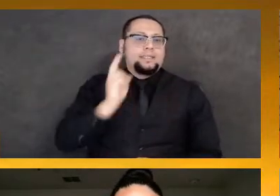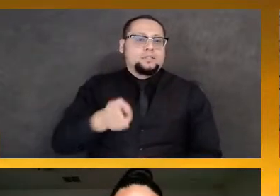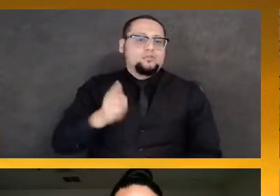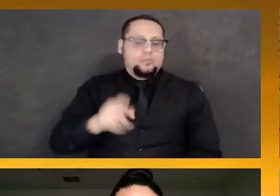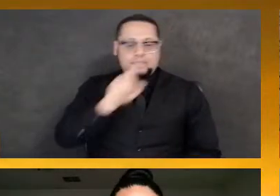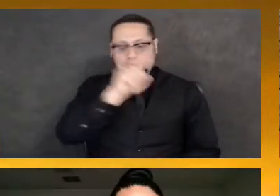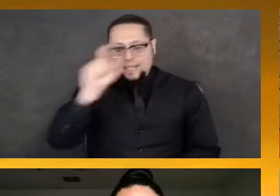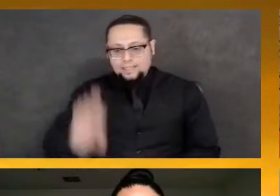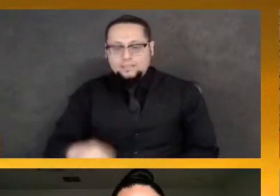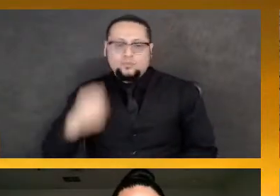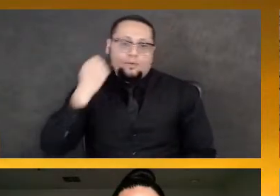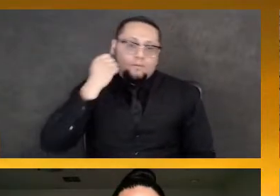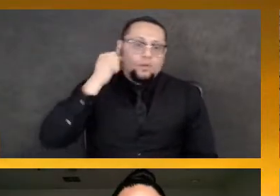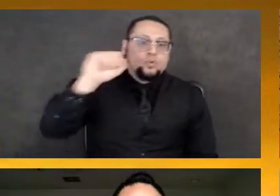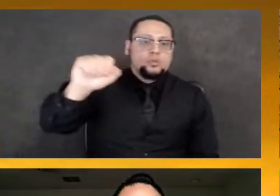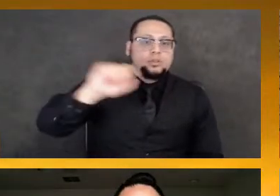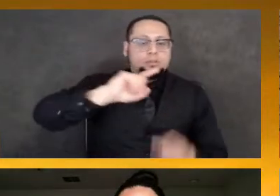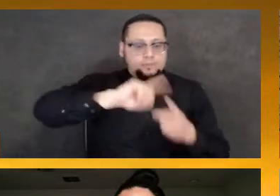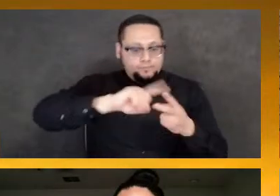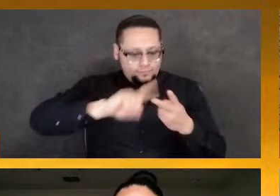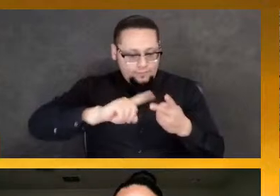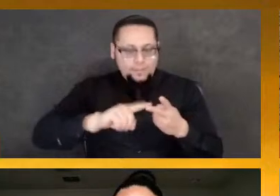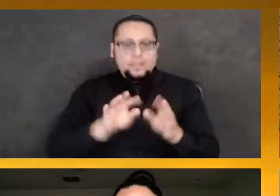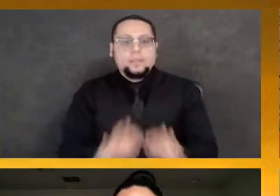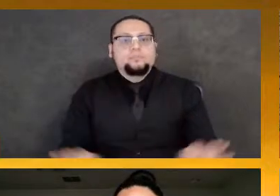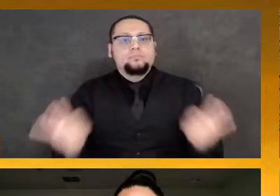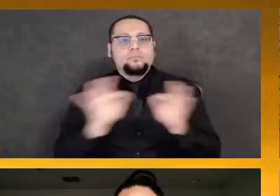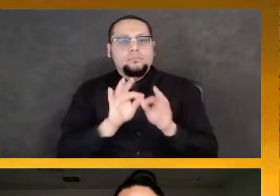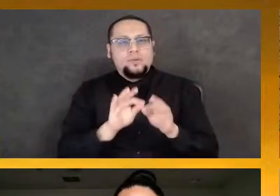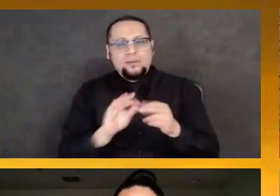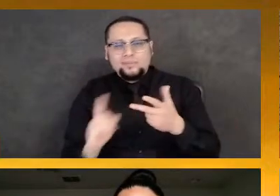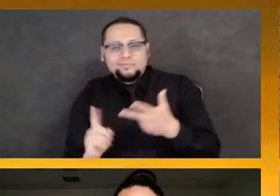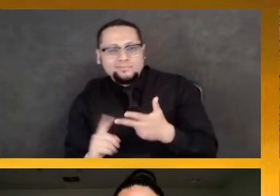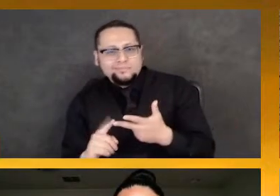Revolution and all that, as well as our historic sites can,